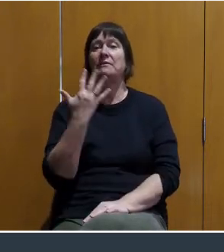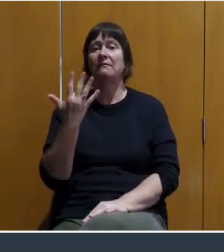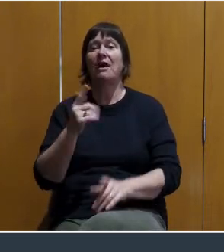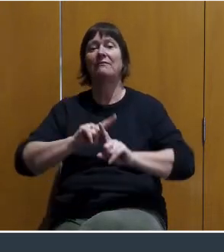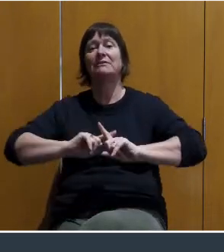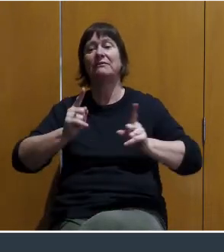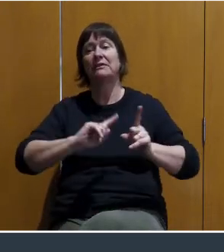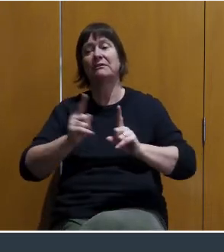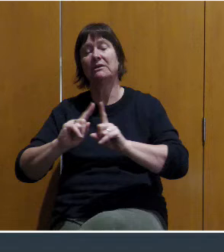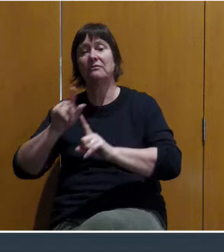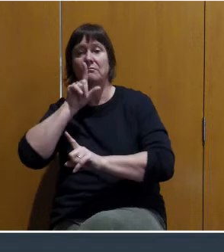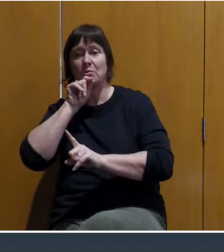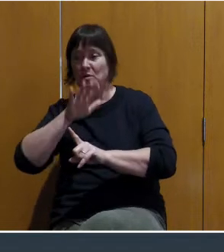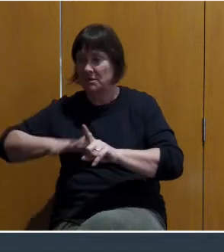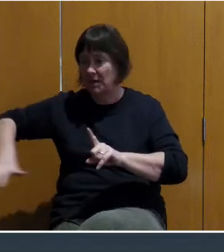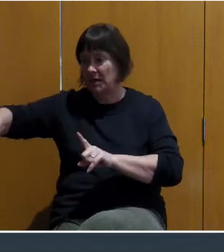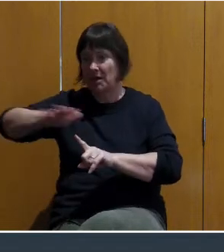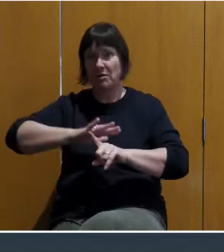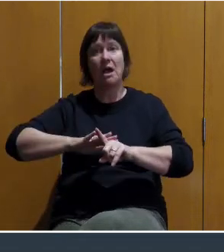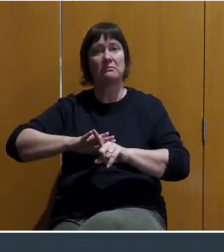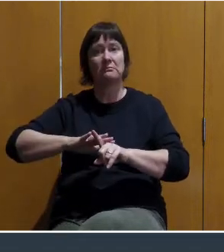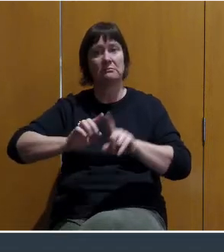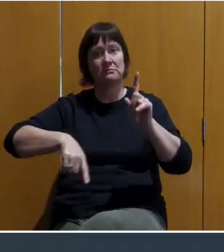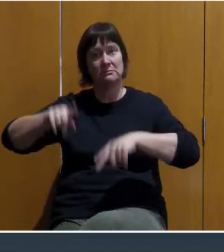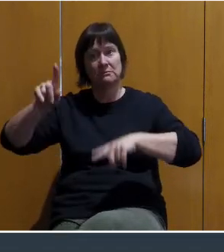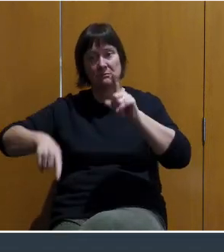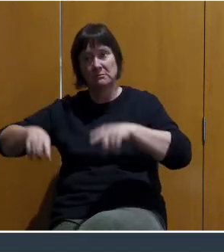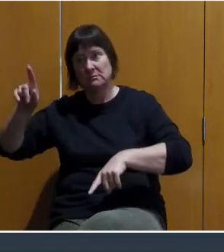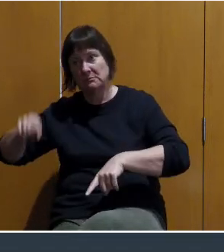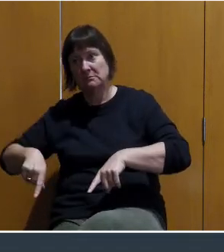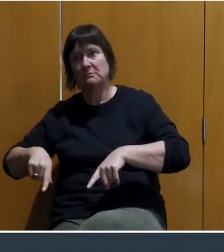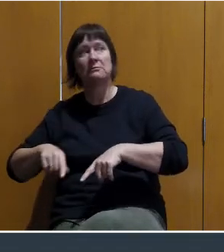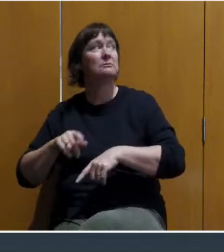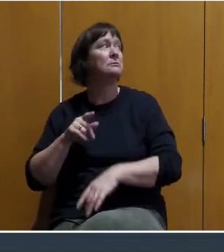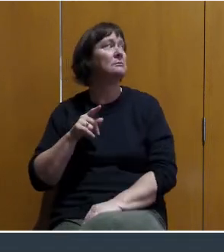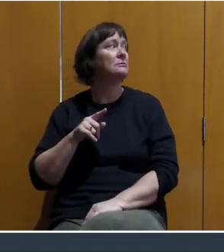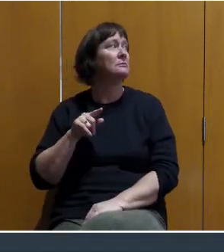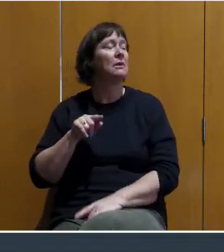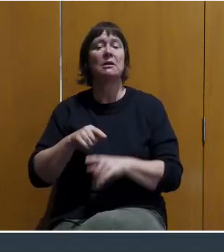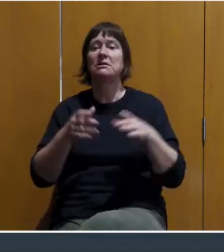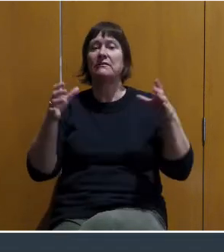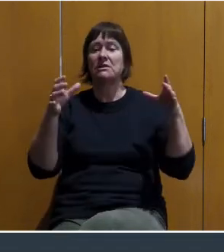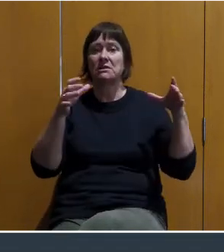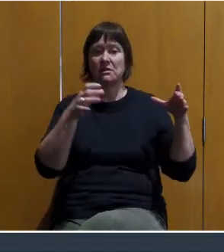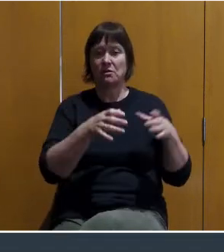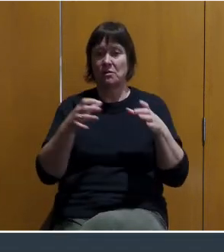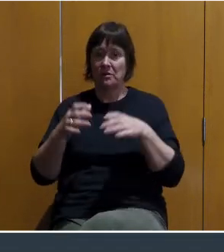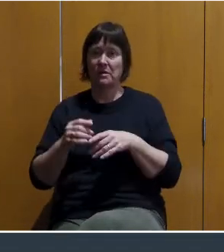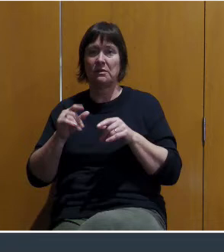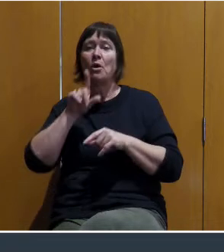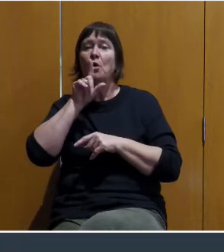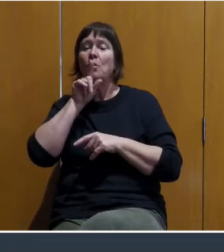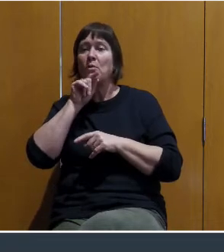species in the estuary area. So it covers these different categories. Endemic